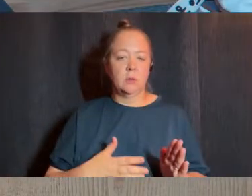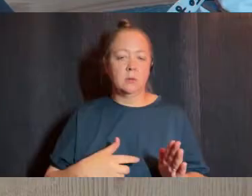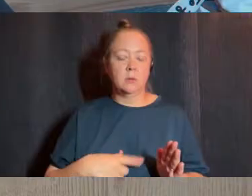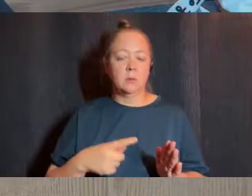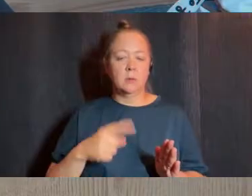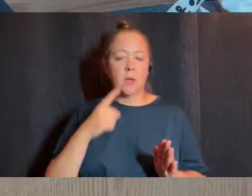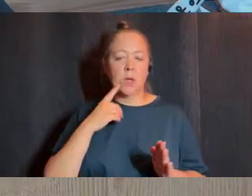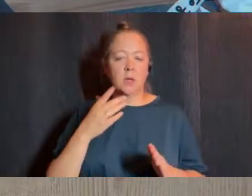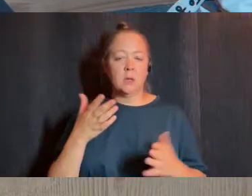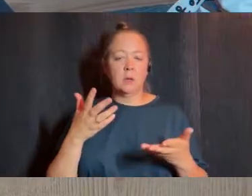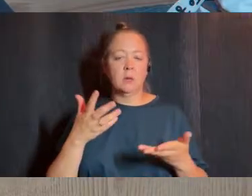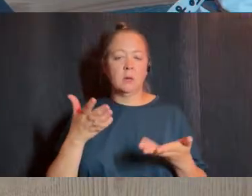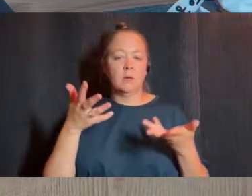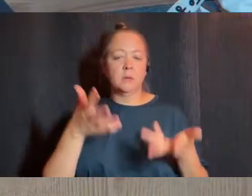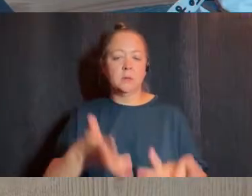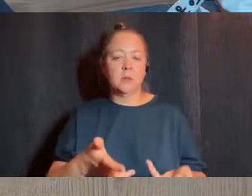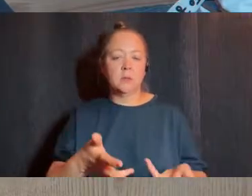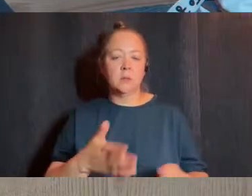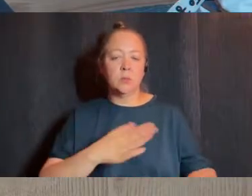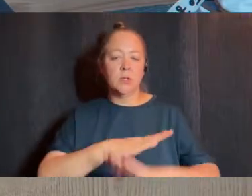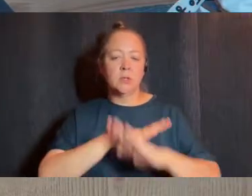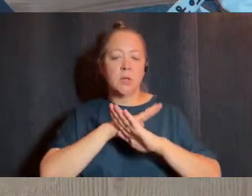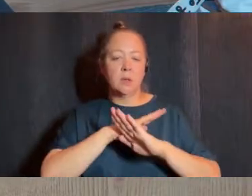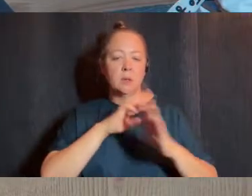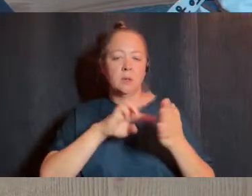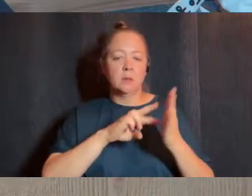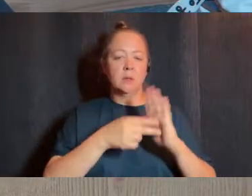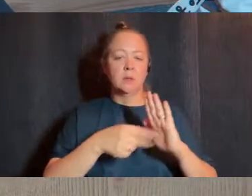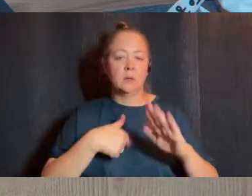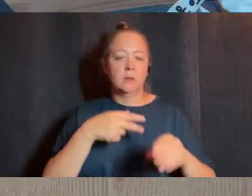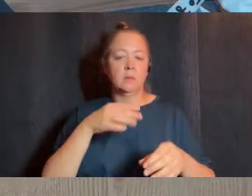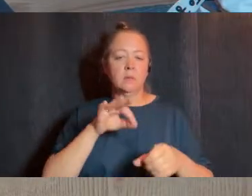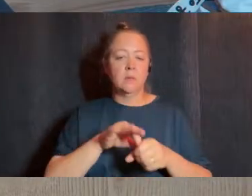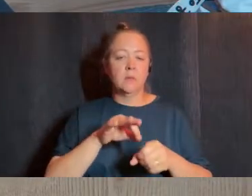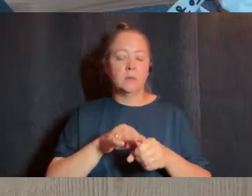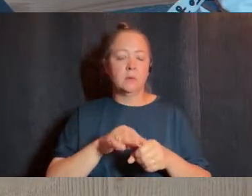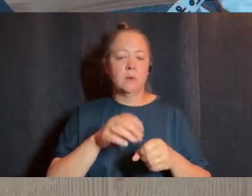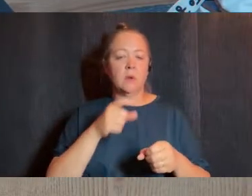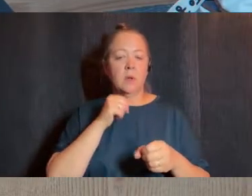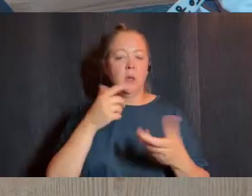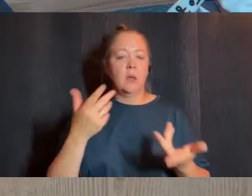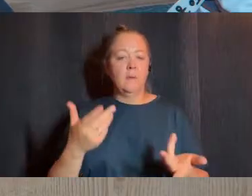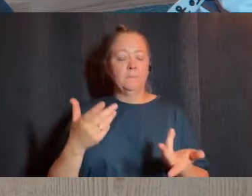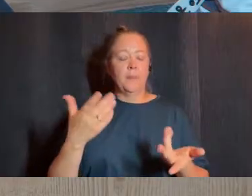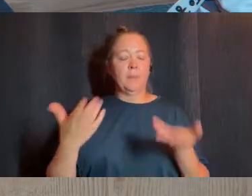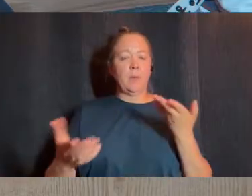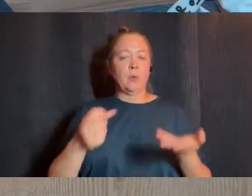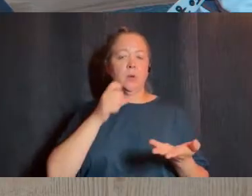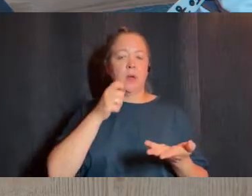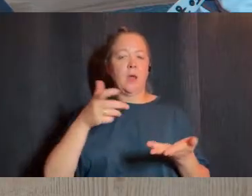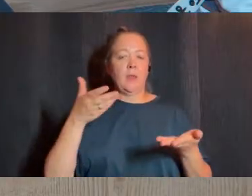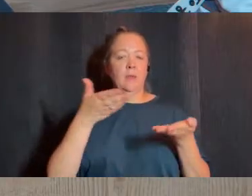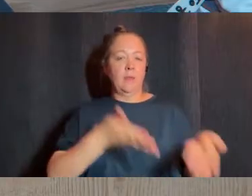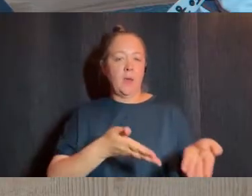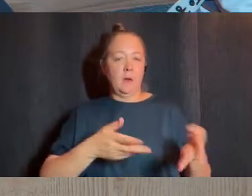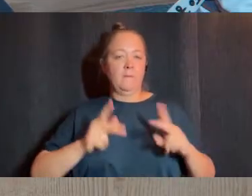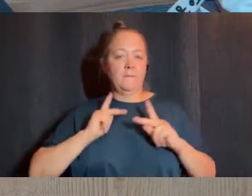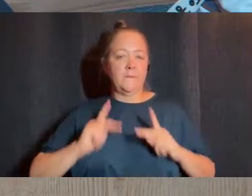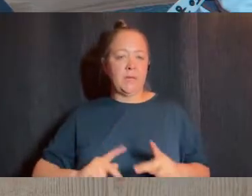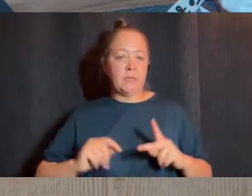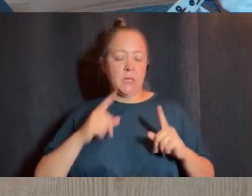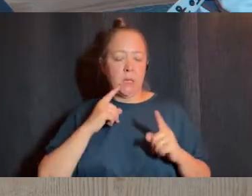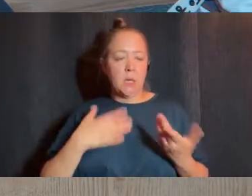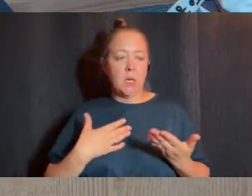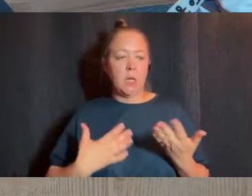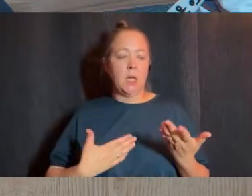not mean a member is absent, disengaged, or unaccountable. We are still present, we are still accountable, and we're still representing every constituent on every